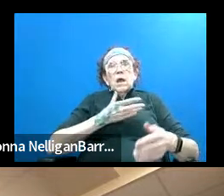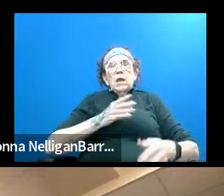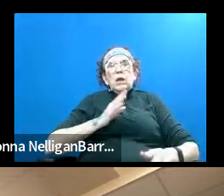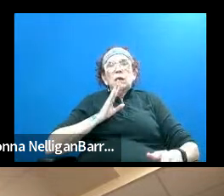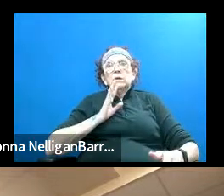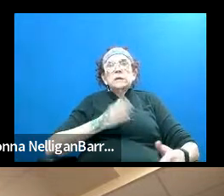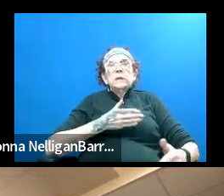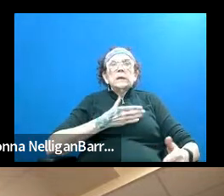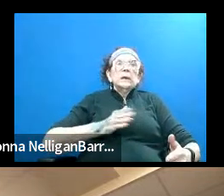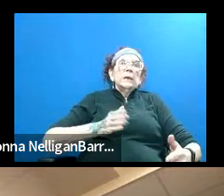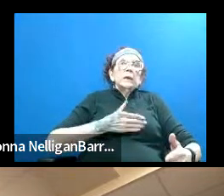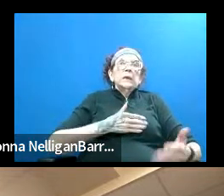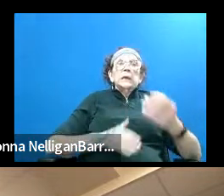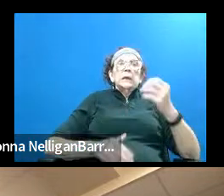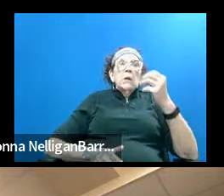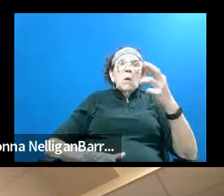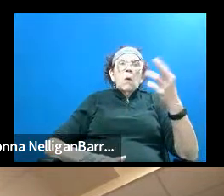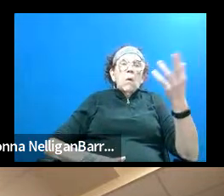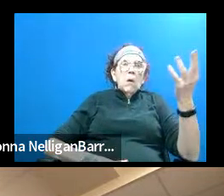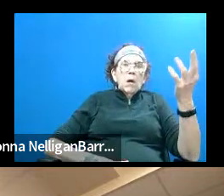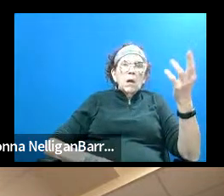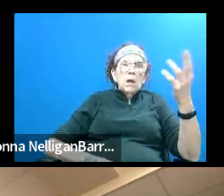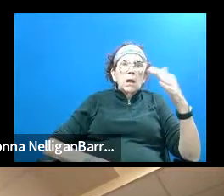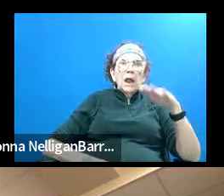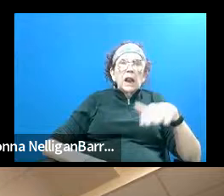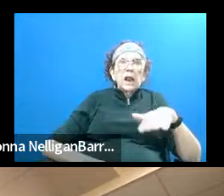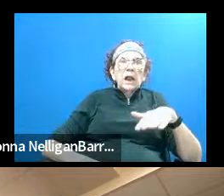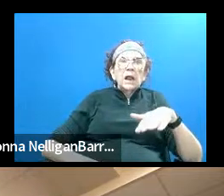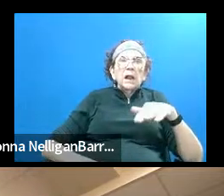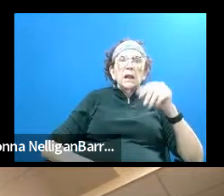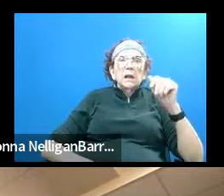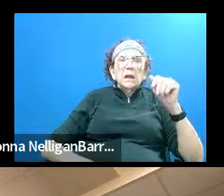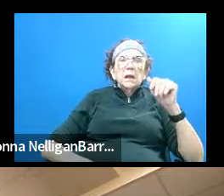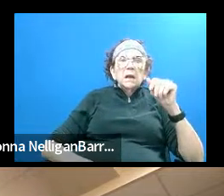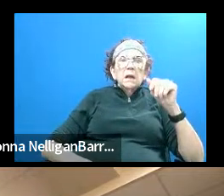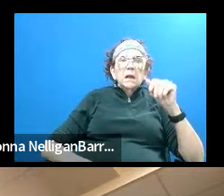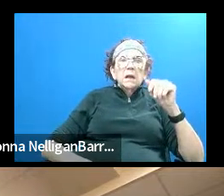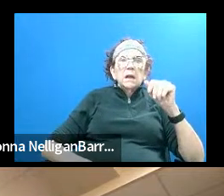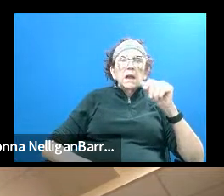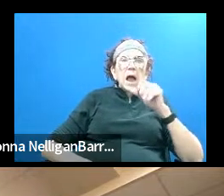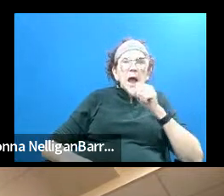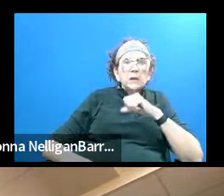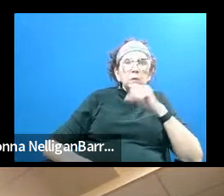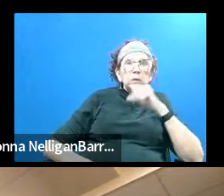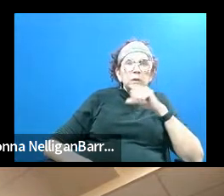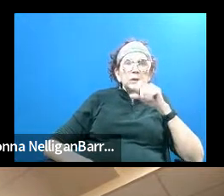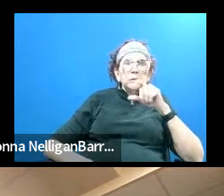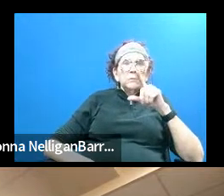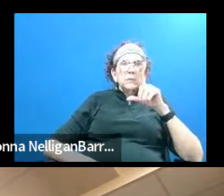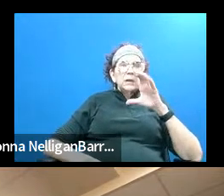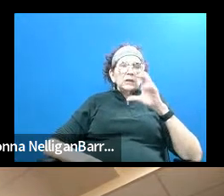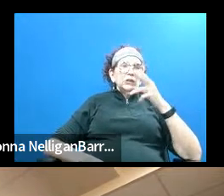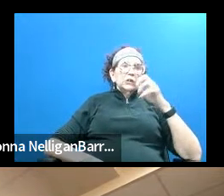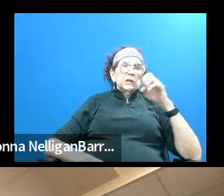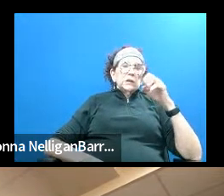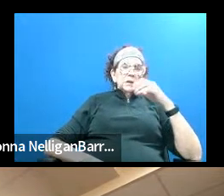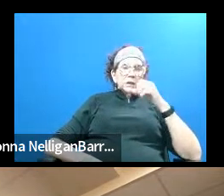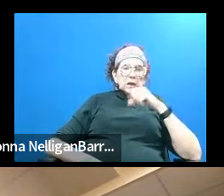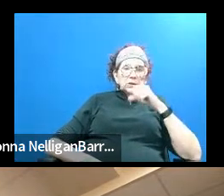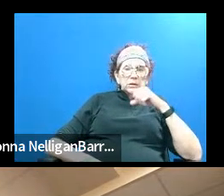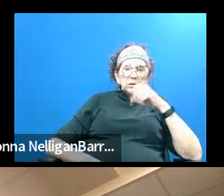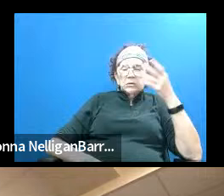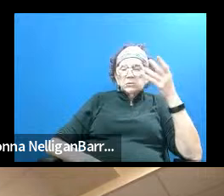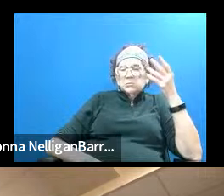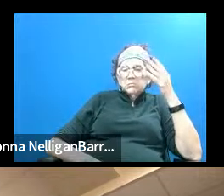a Little League ice cream social. It could be yoga on the green. Could be anything. And what that I did. want to